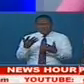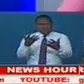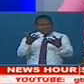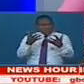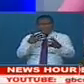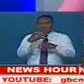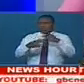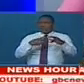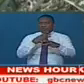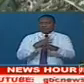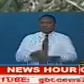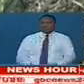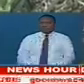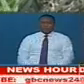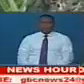the international market.